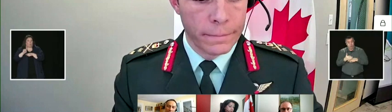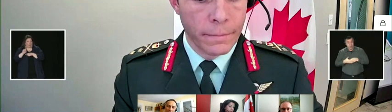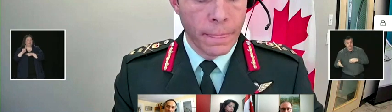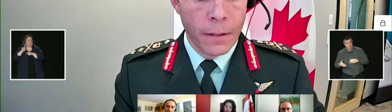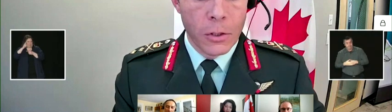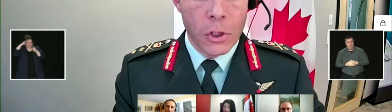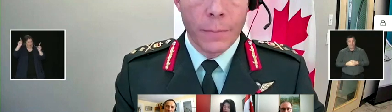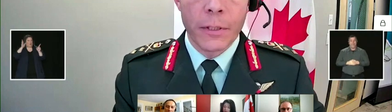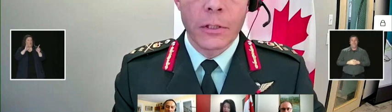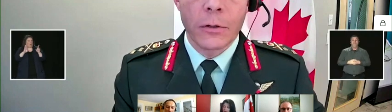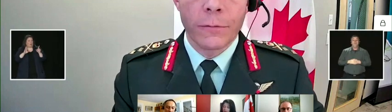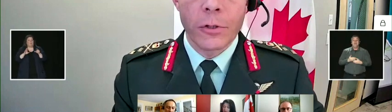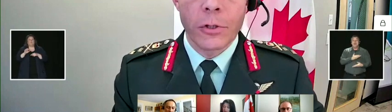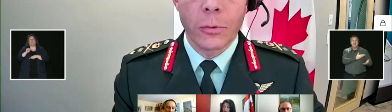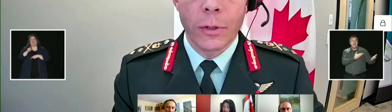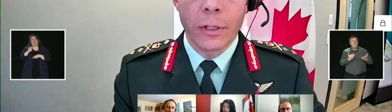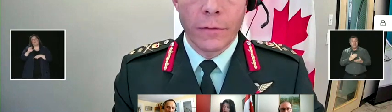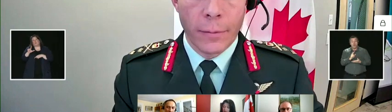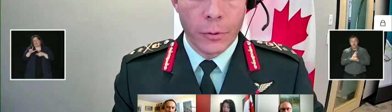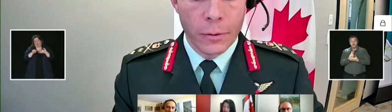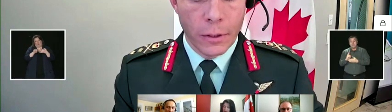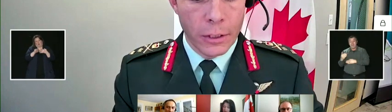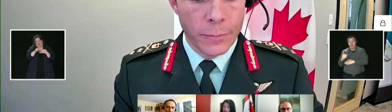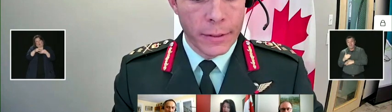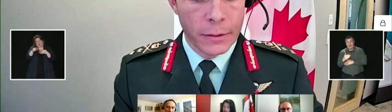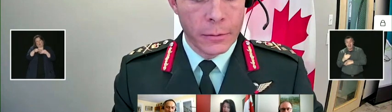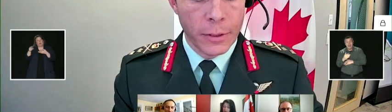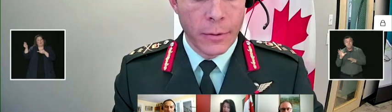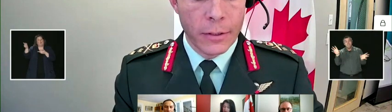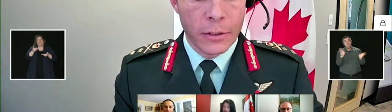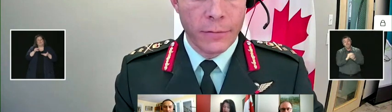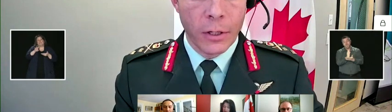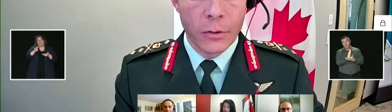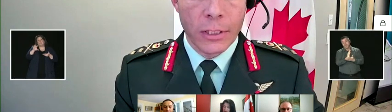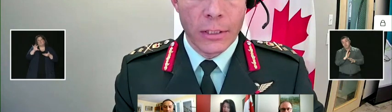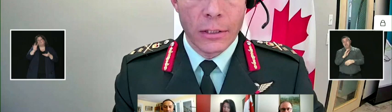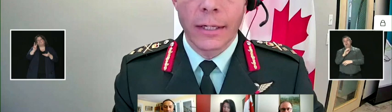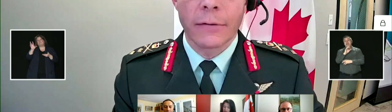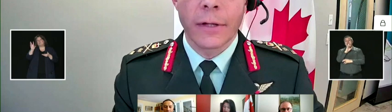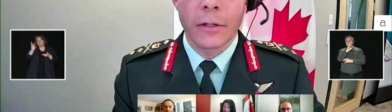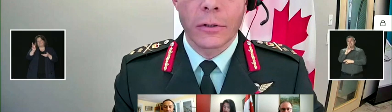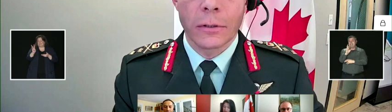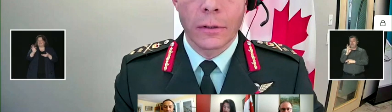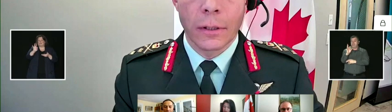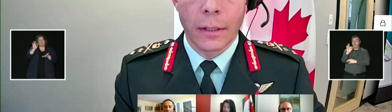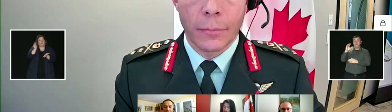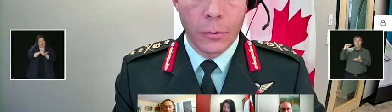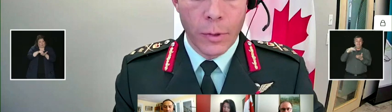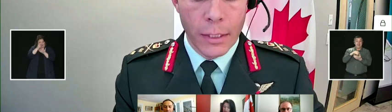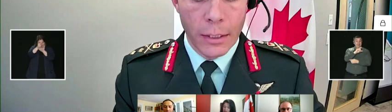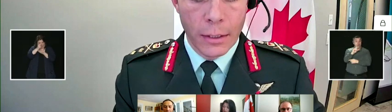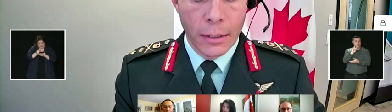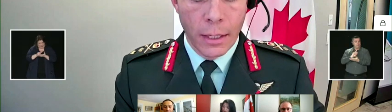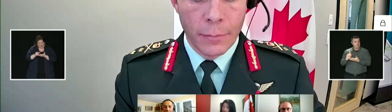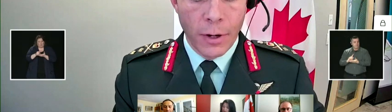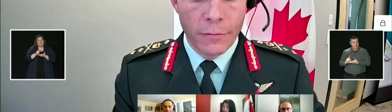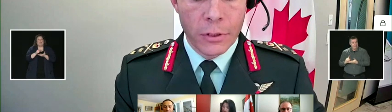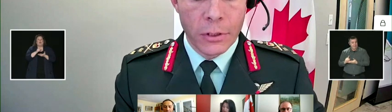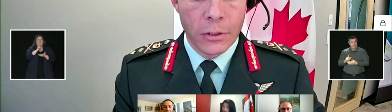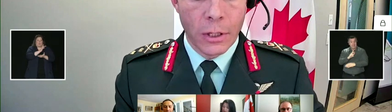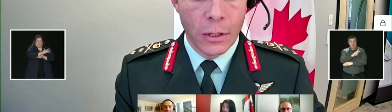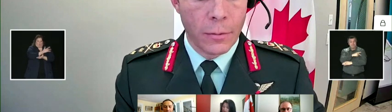quarter. Shipments in the first 2 weeks of April are expected to be around 769,000 per week,